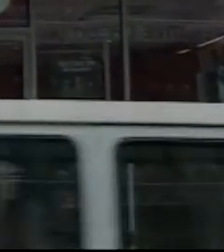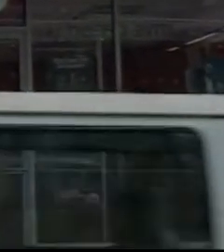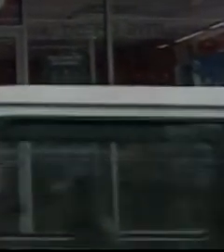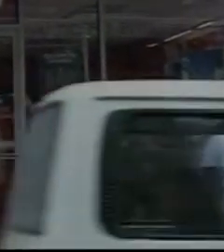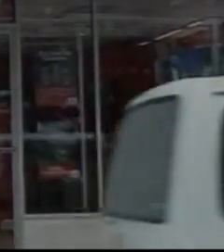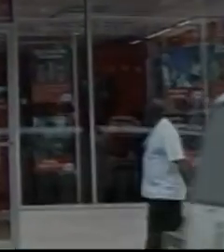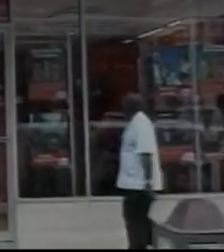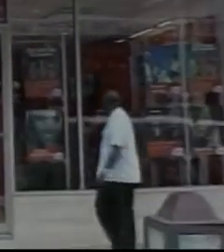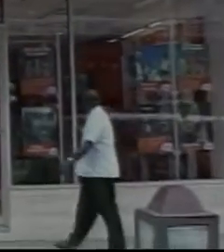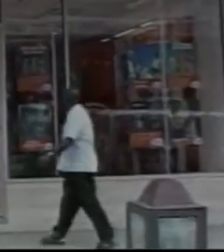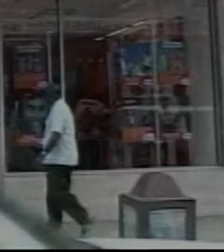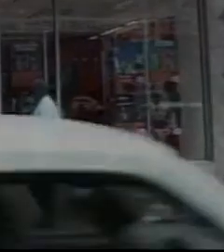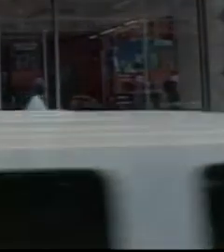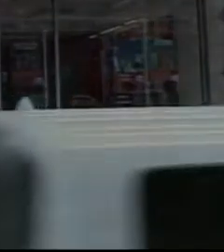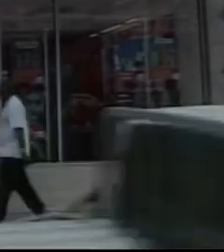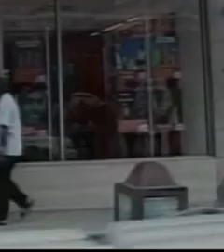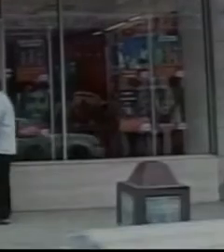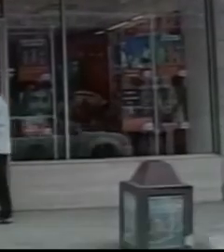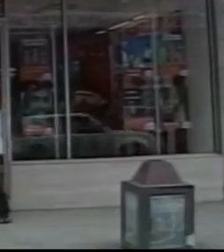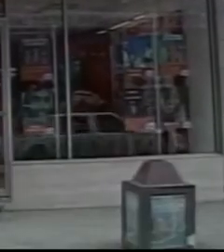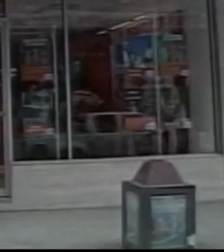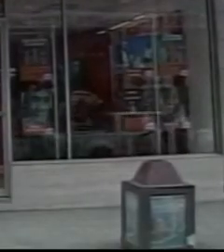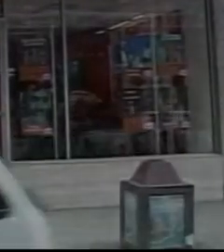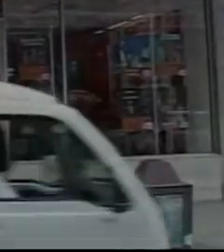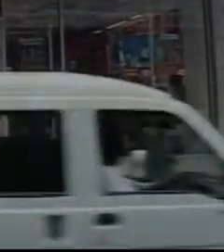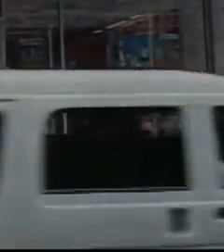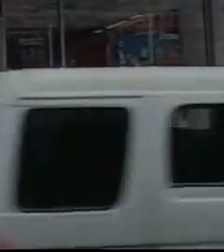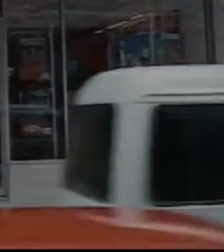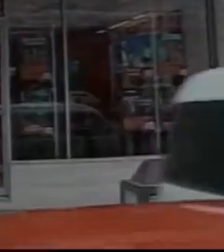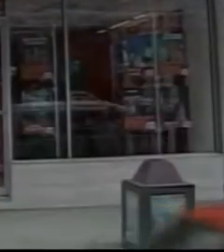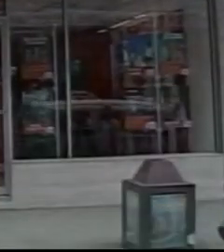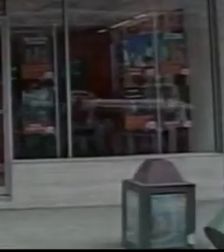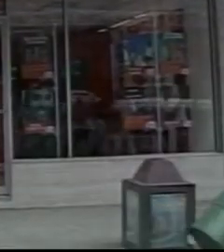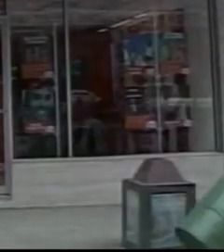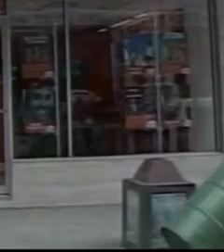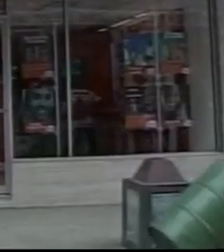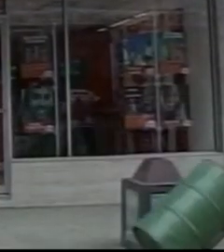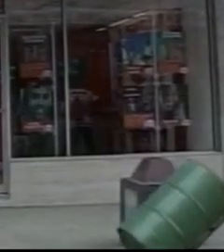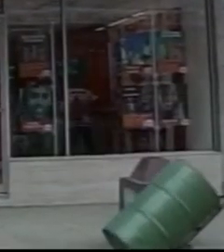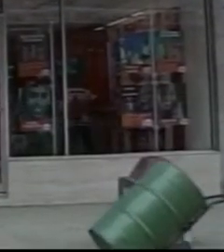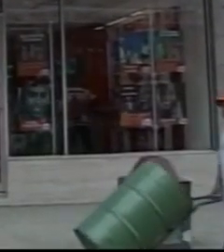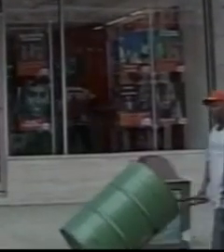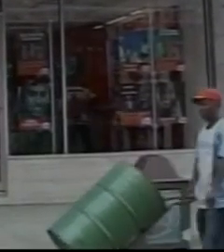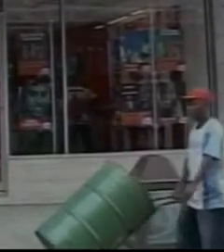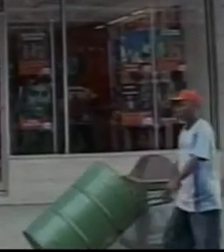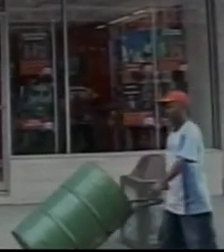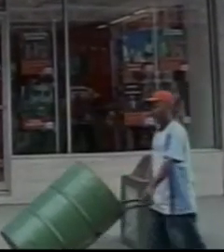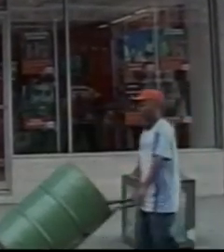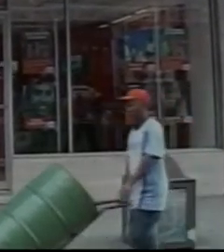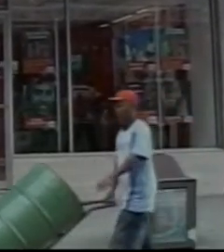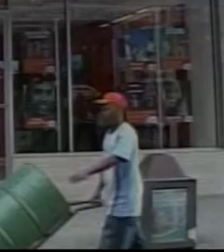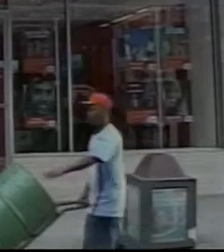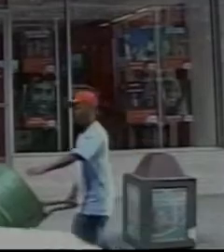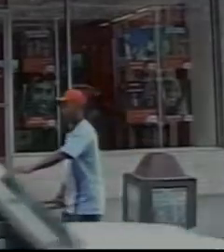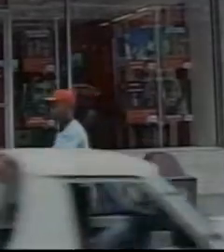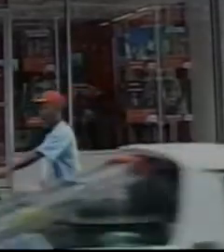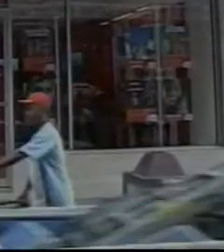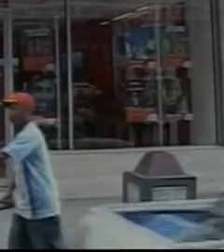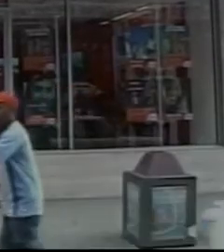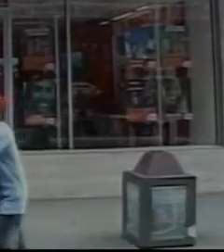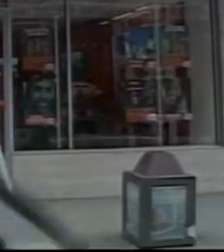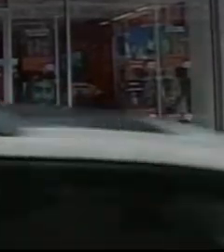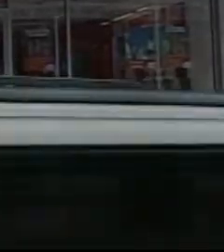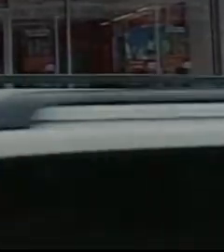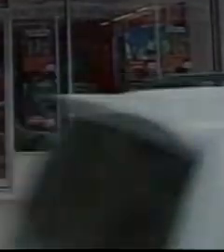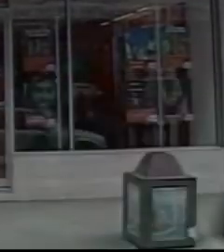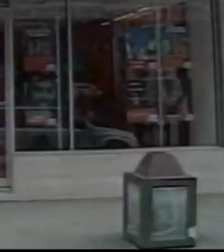many hours of torrential rain and wind gusts. Chief Executive Officer of Digitel Barbados, Connor Looney, says great care was taken to ensure that the